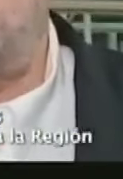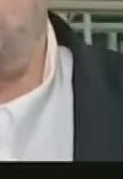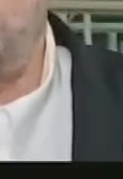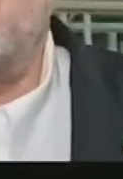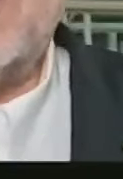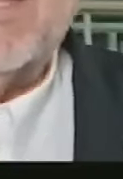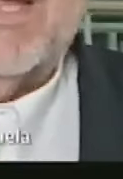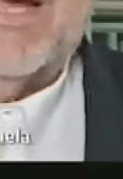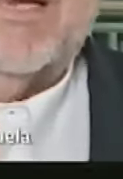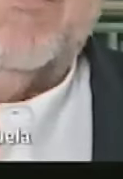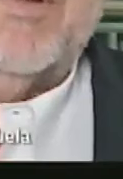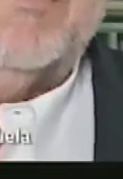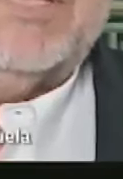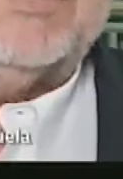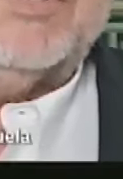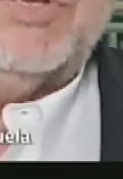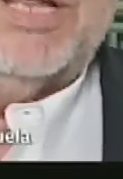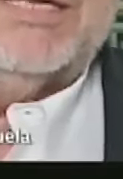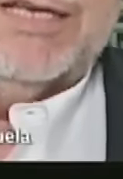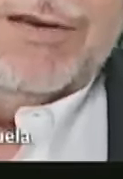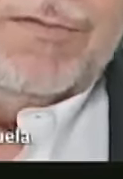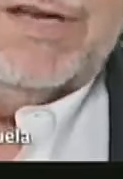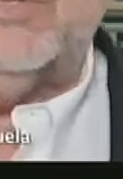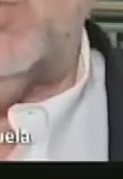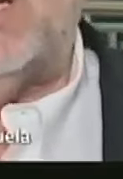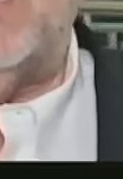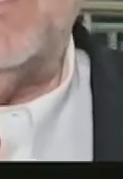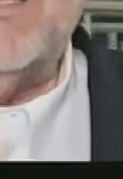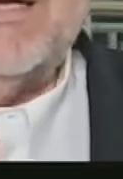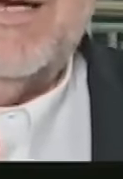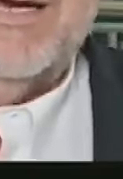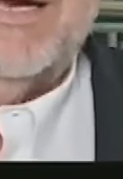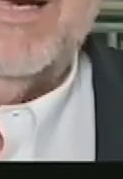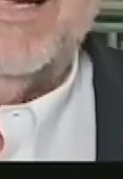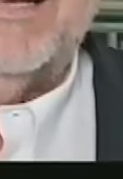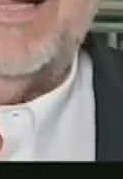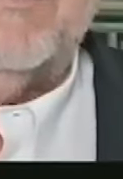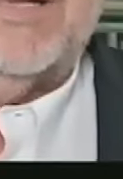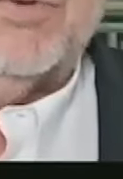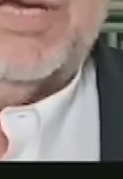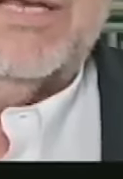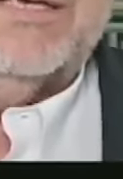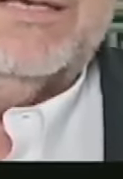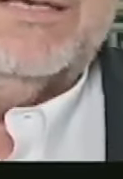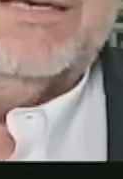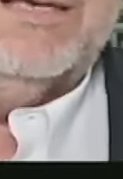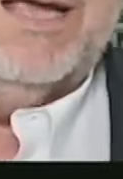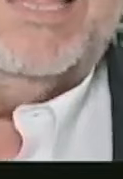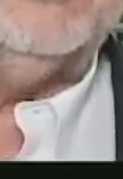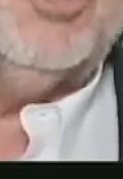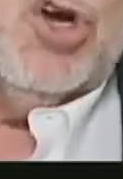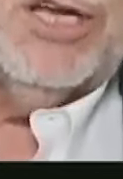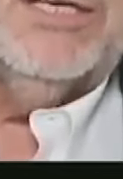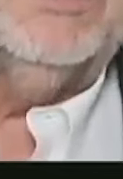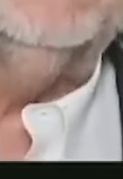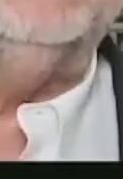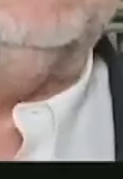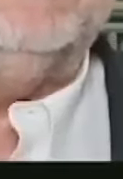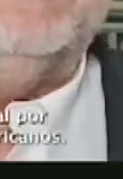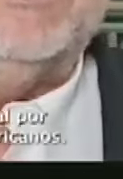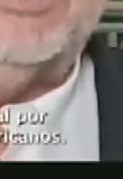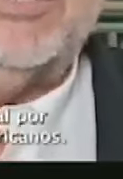the region. And I'm very pleased to see that in Venezuela, that Venezuela has